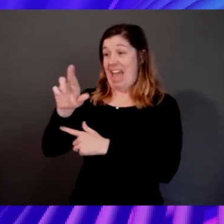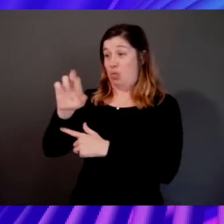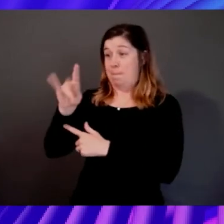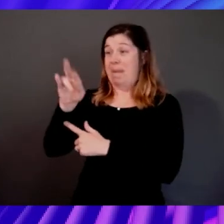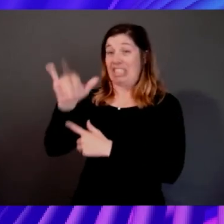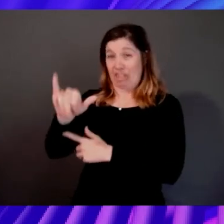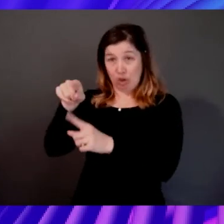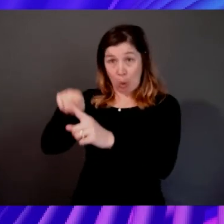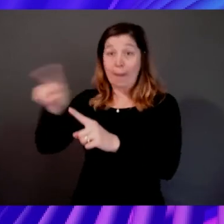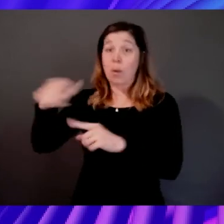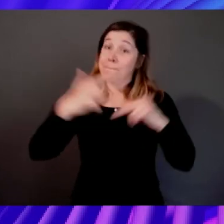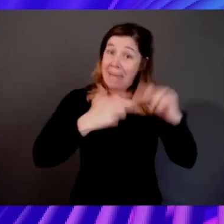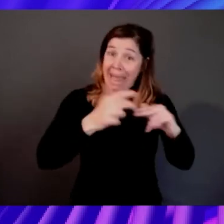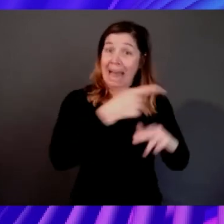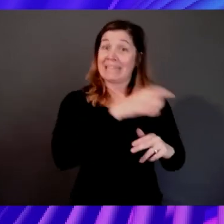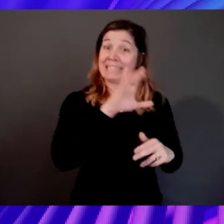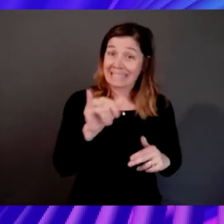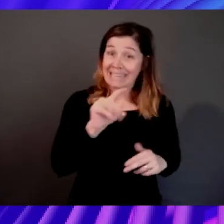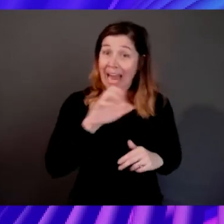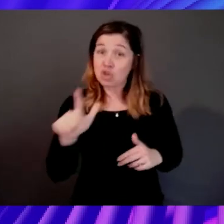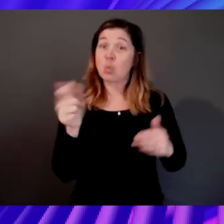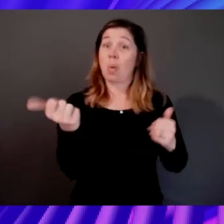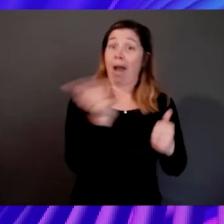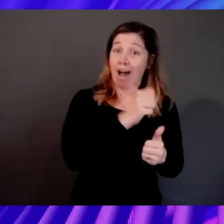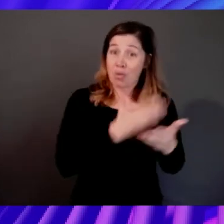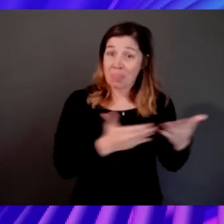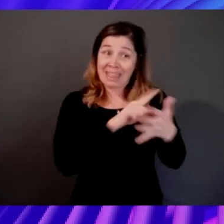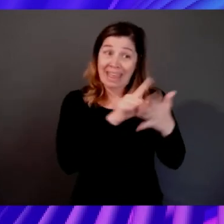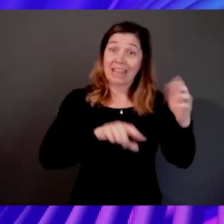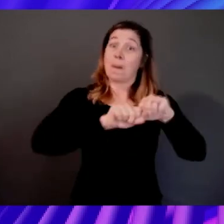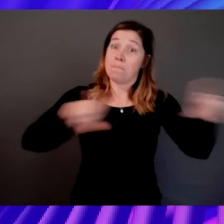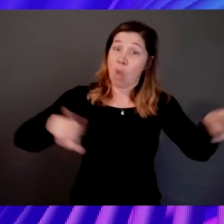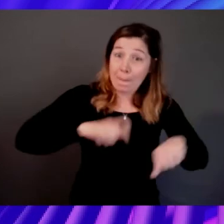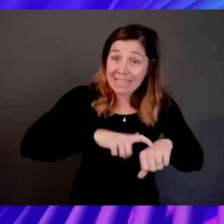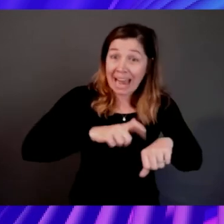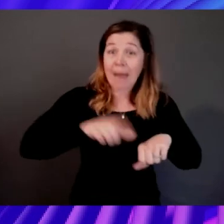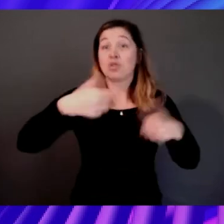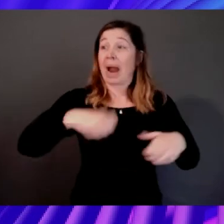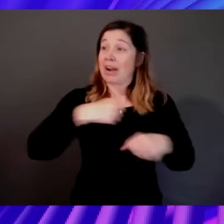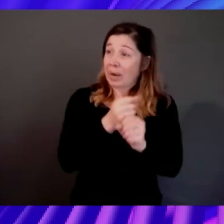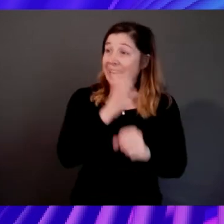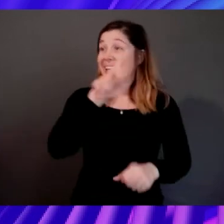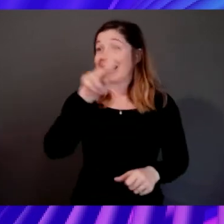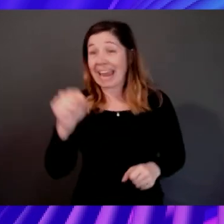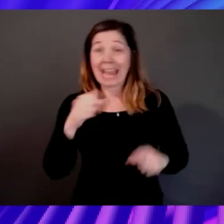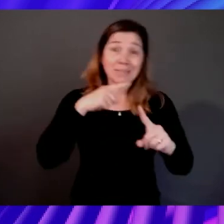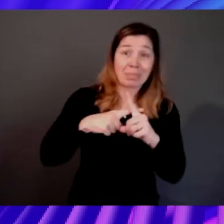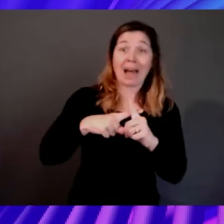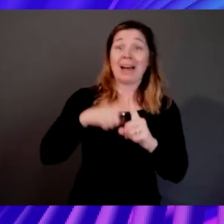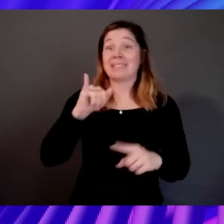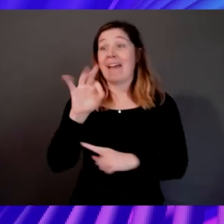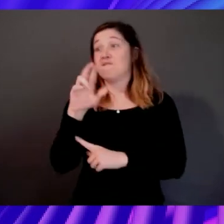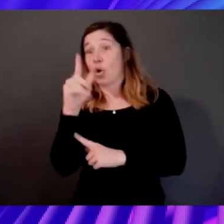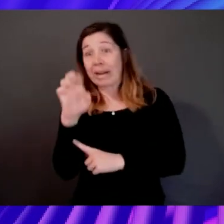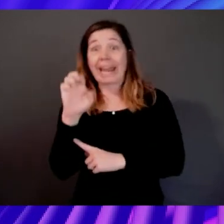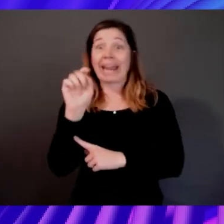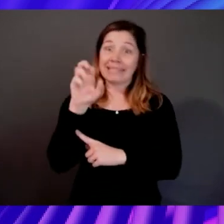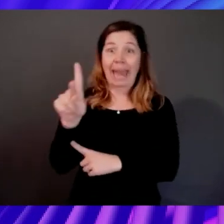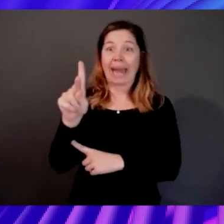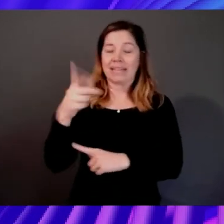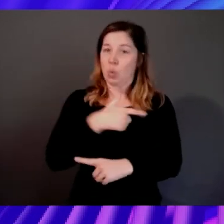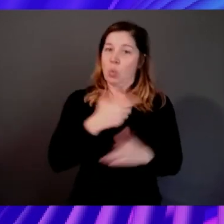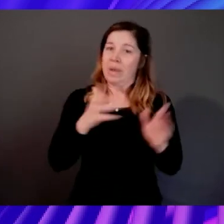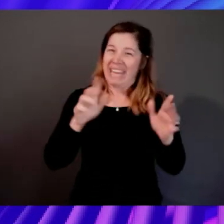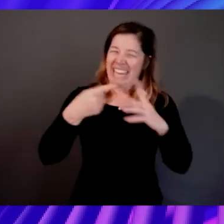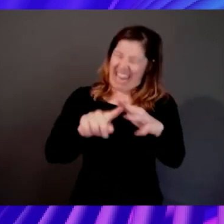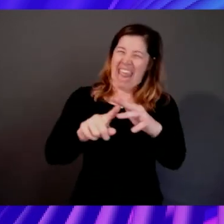CI tool that you might be using, at deployment time when you actually try to create that EKS cluster or invoke that Fargate task, we enable you to find those